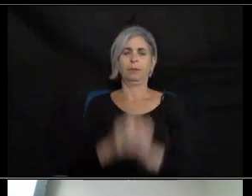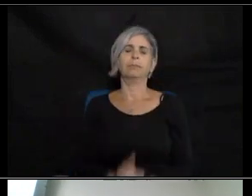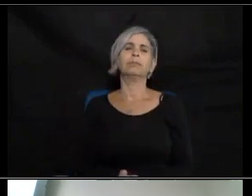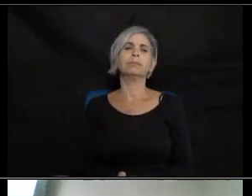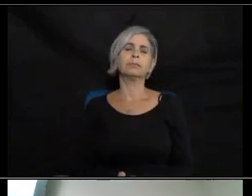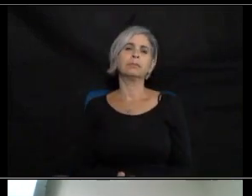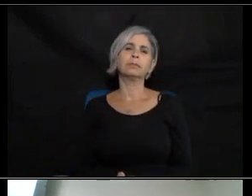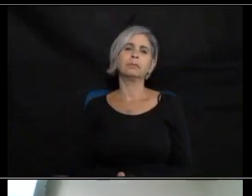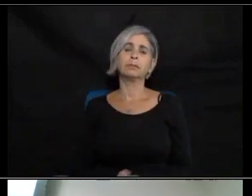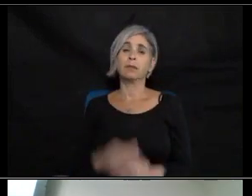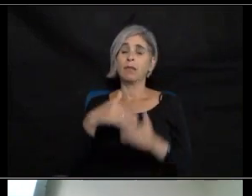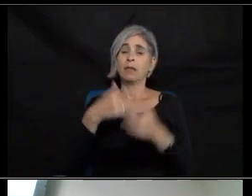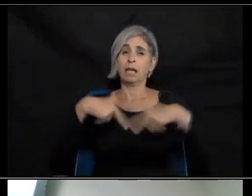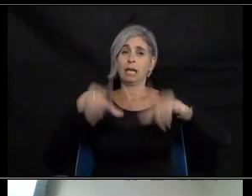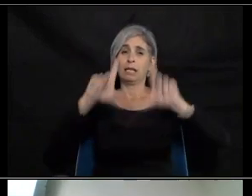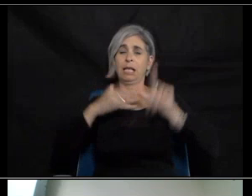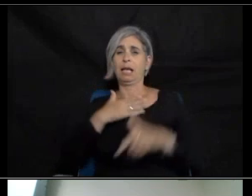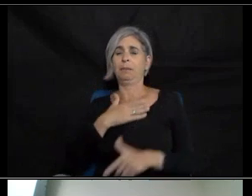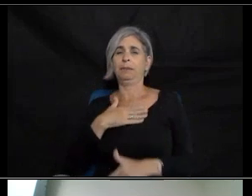So I'll go to the next slide, please.